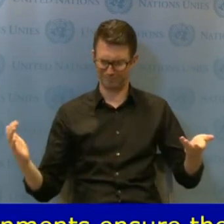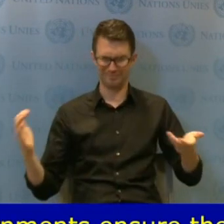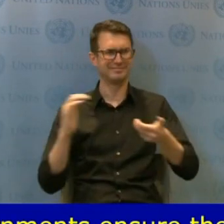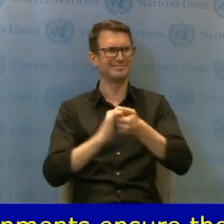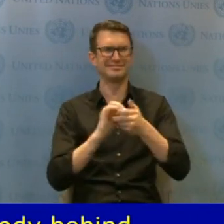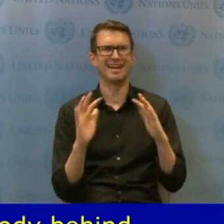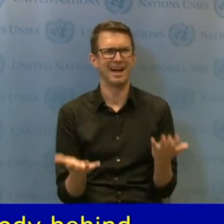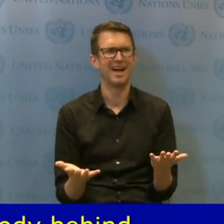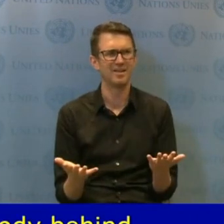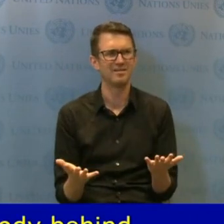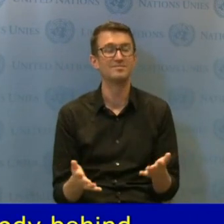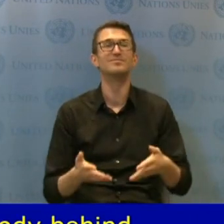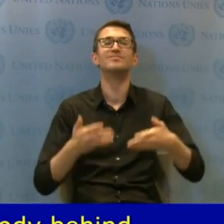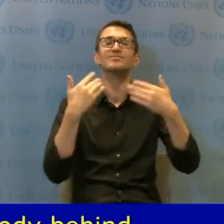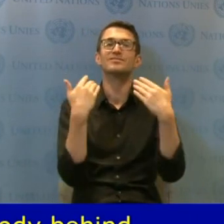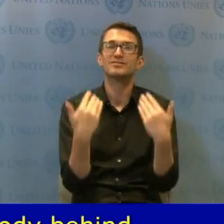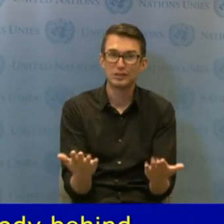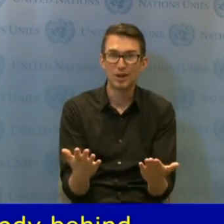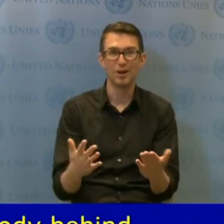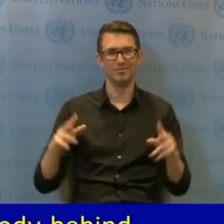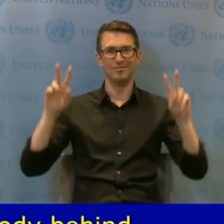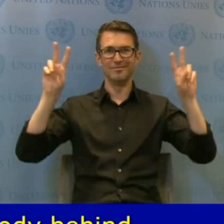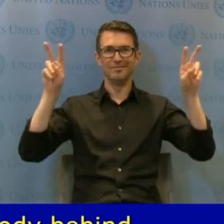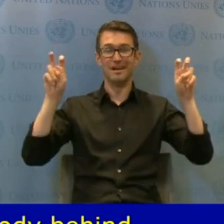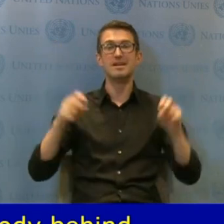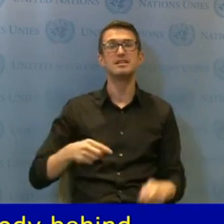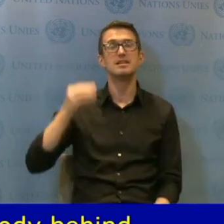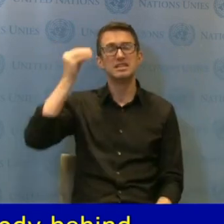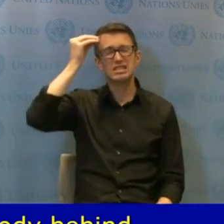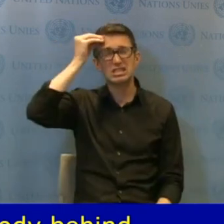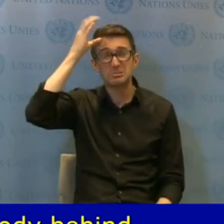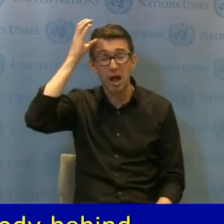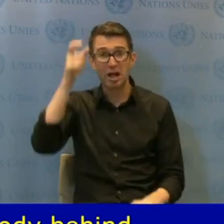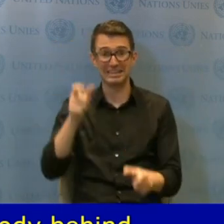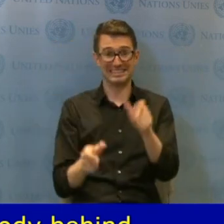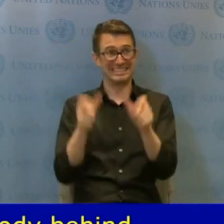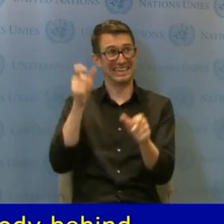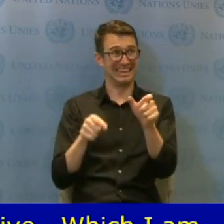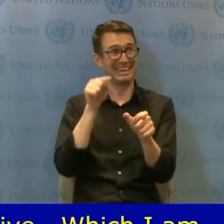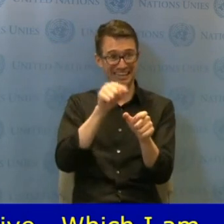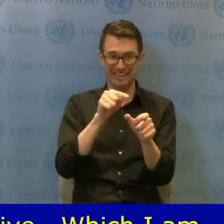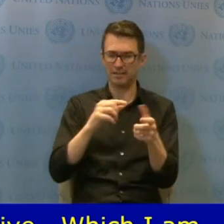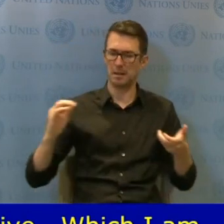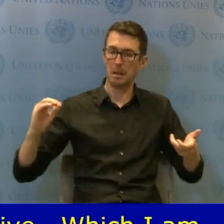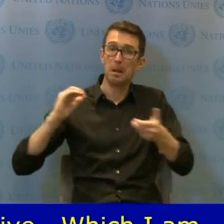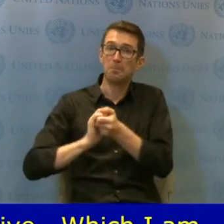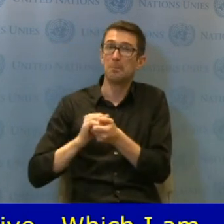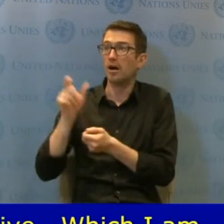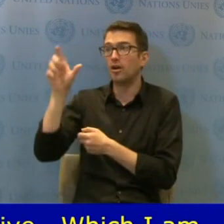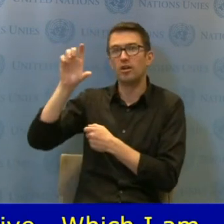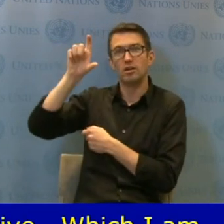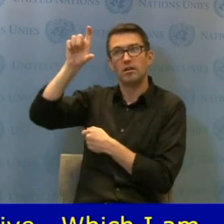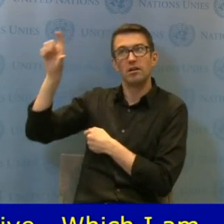at Microsoft and others, we are now building tools to help governments at the local level